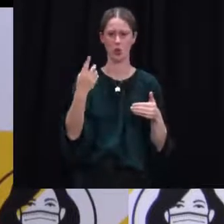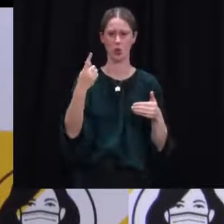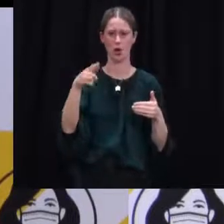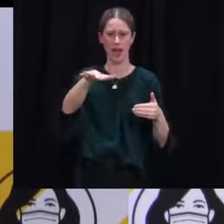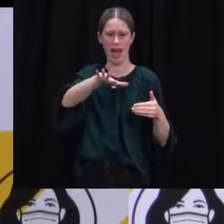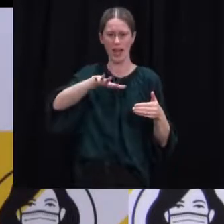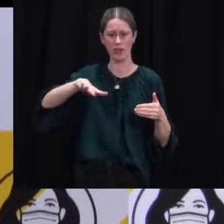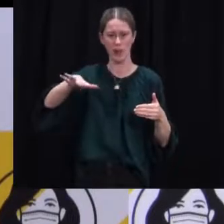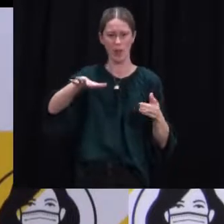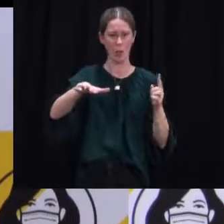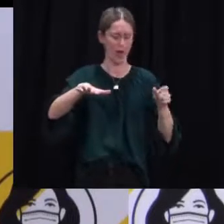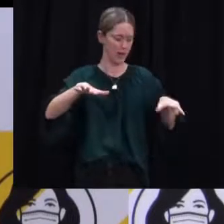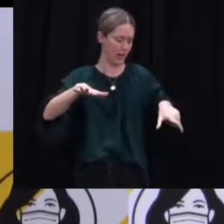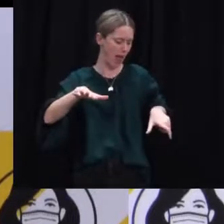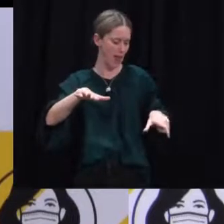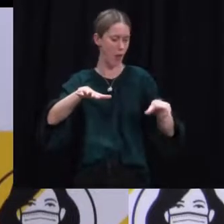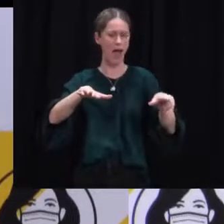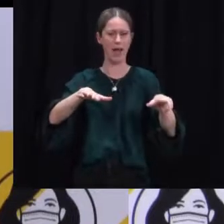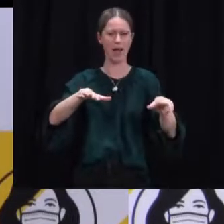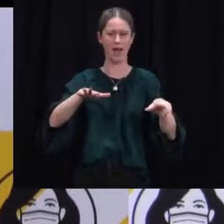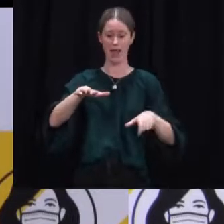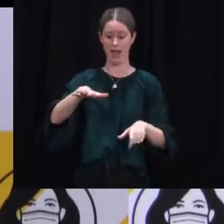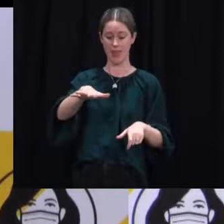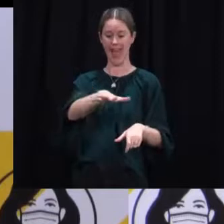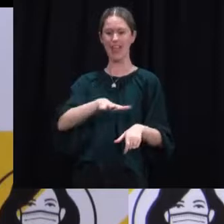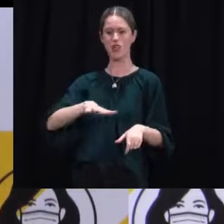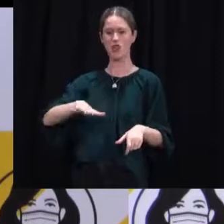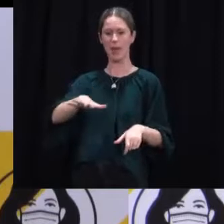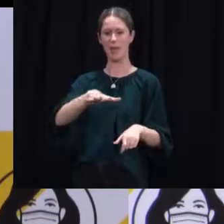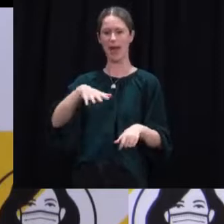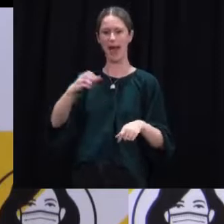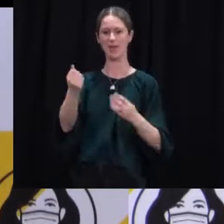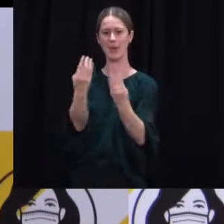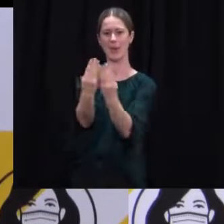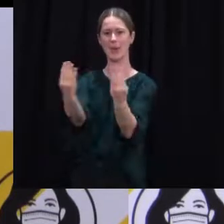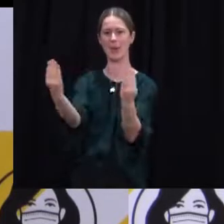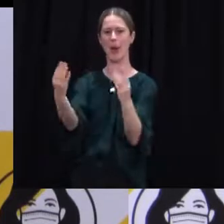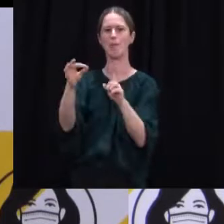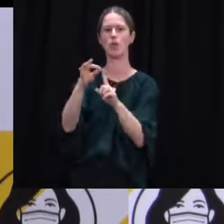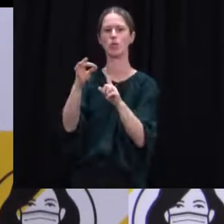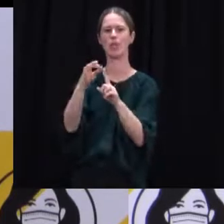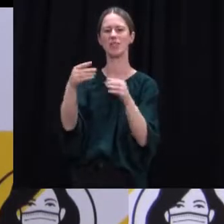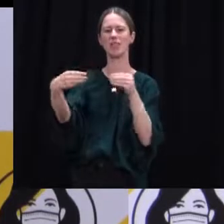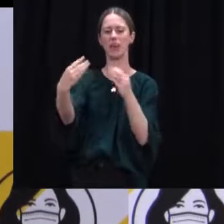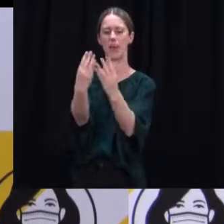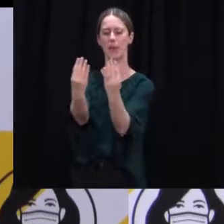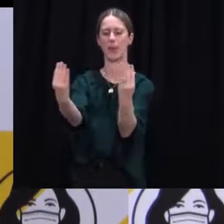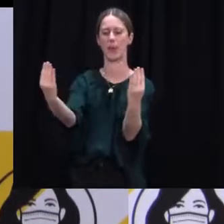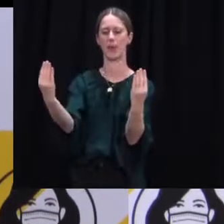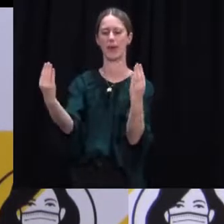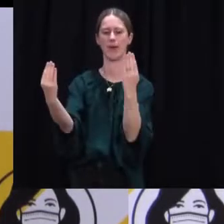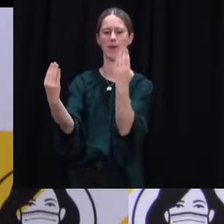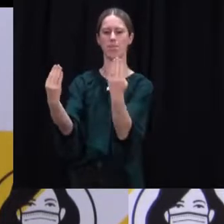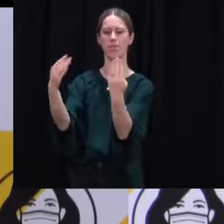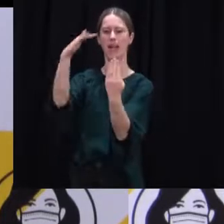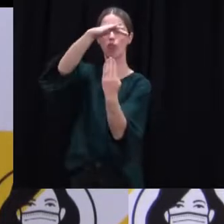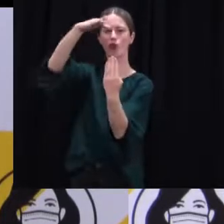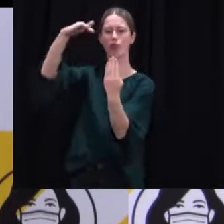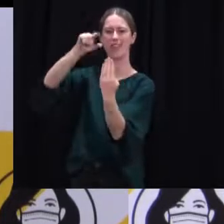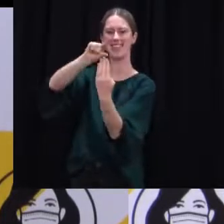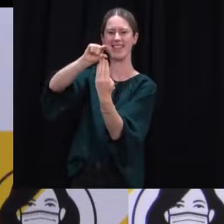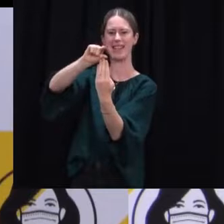walkways that are in question here. One is through the atrium and the other is the alleyway down the side. In terms of the one through the atrium, there was a